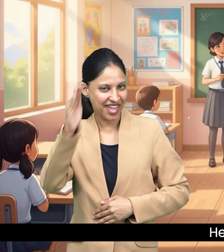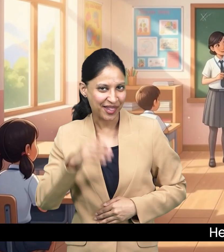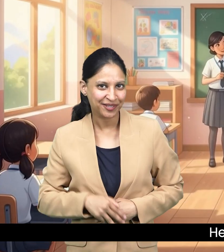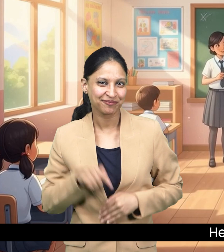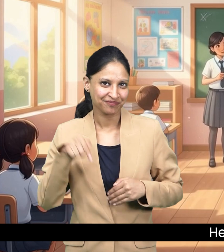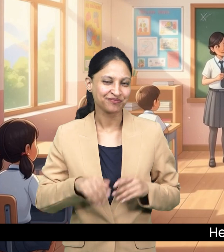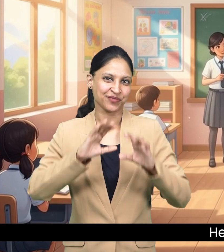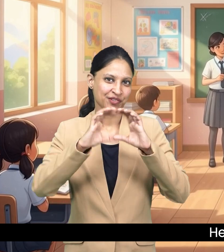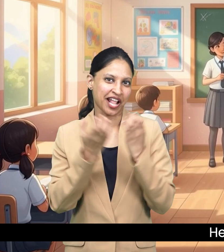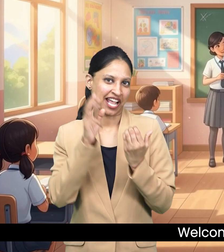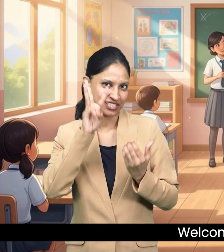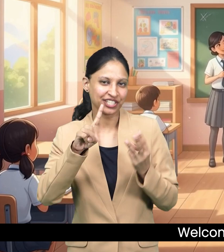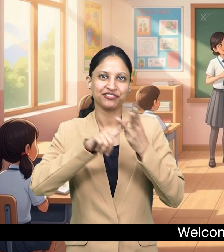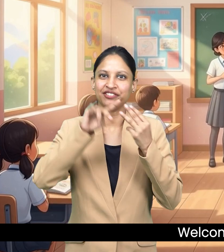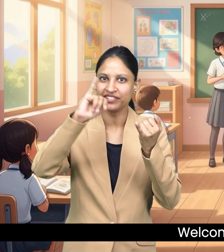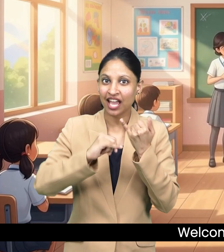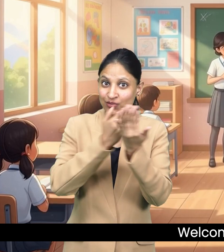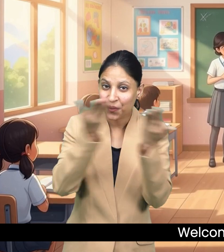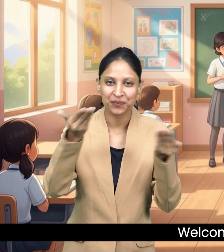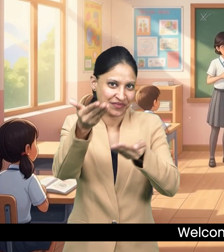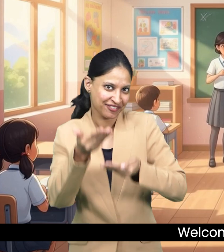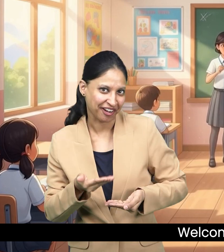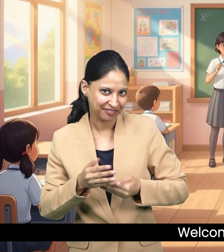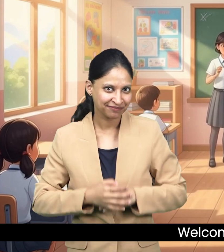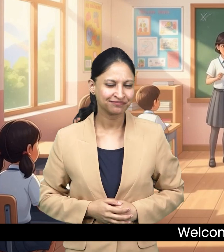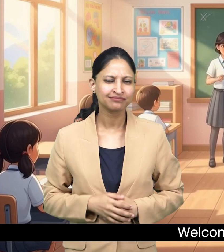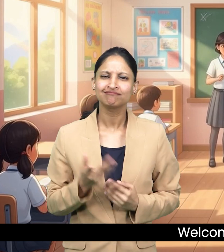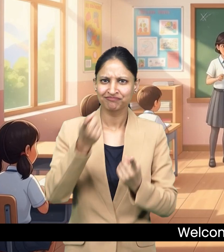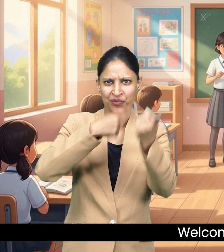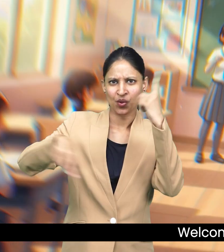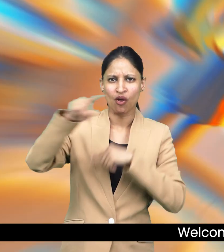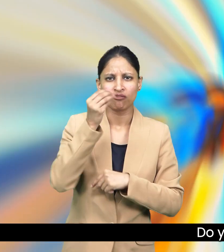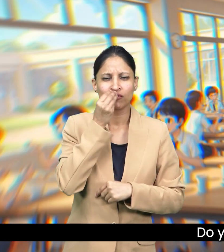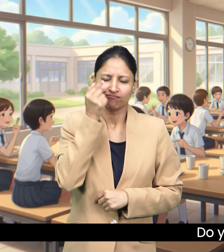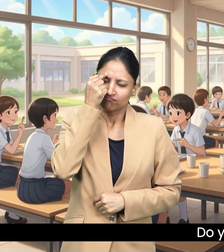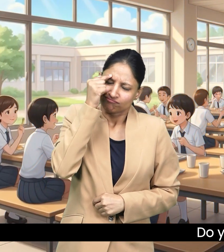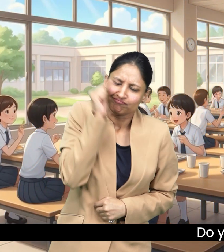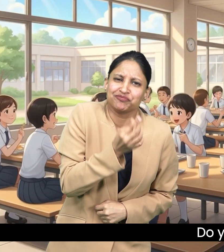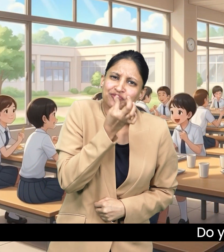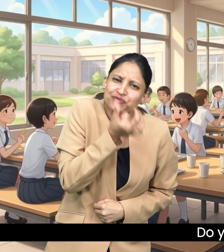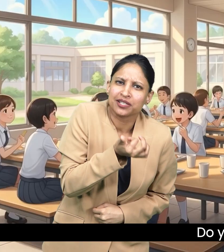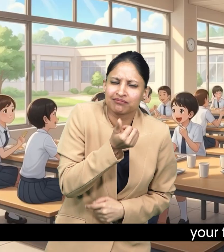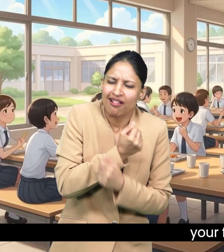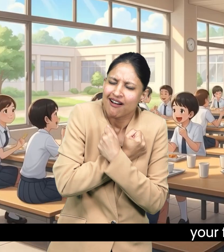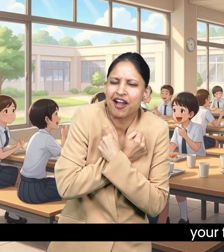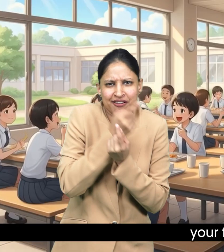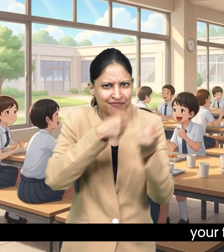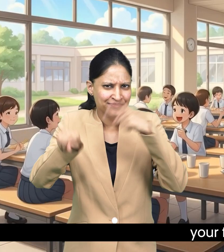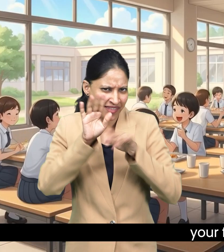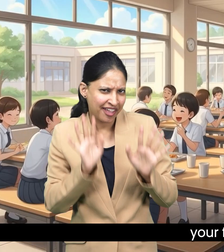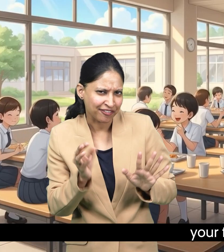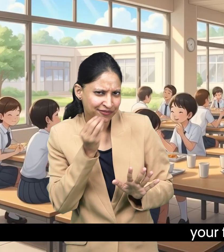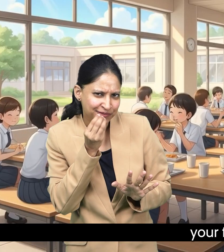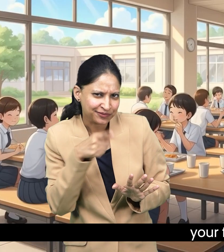Hello children, welcome to class 3 EVS. Do you love to eat your favorite